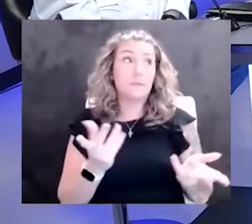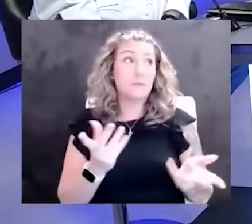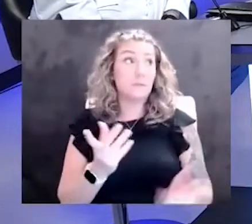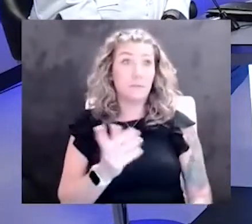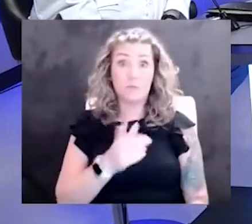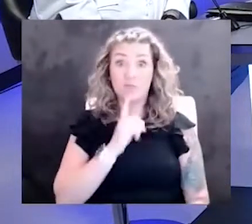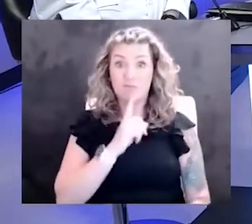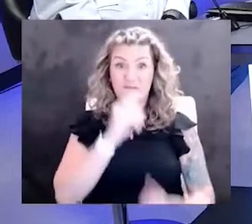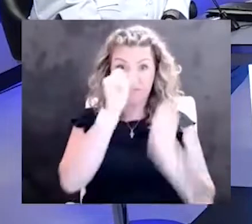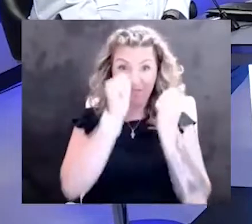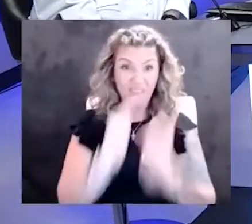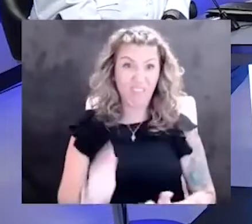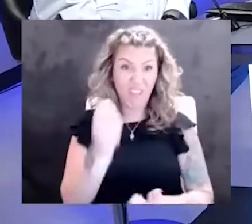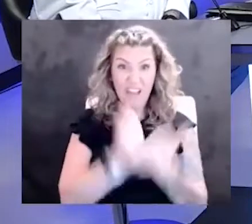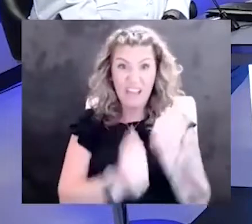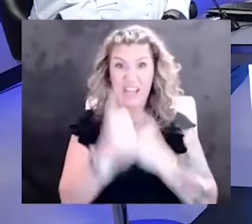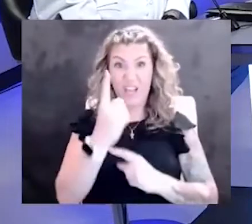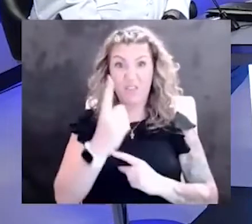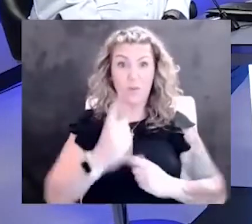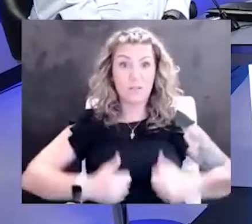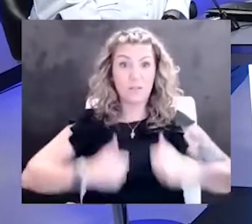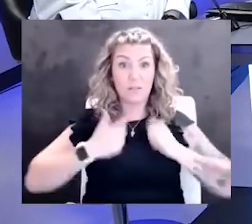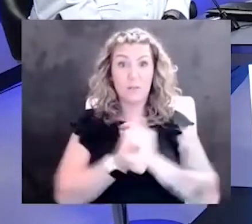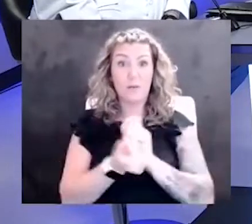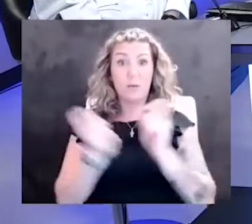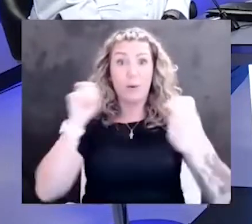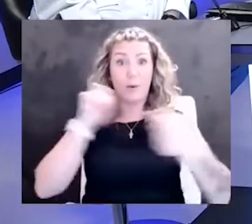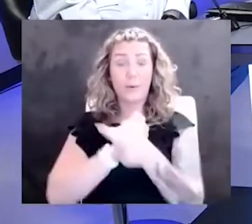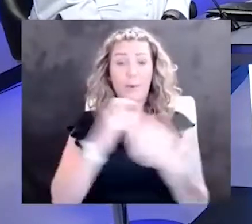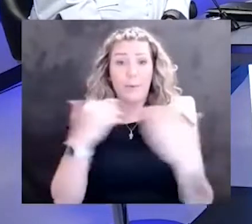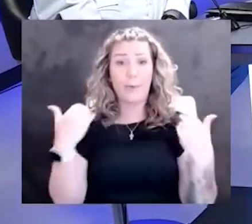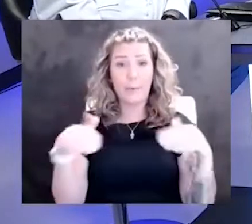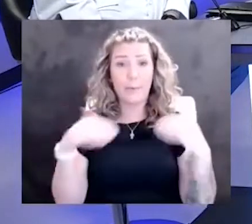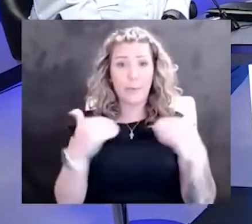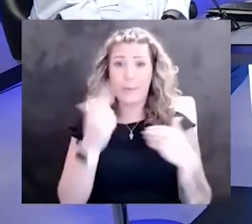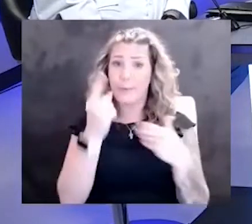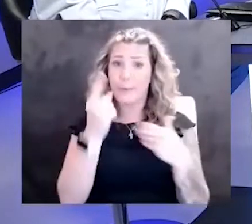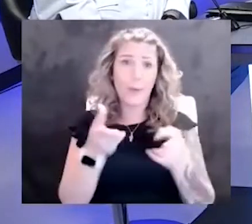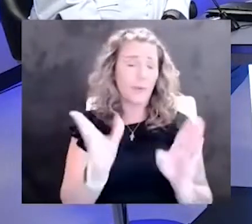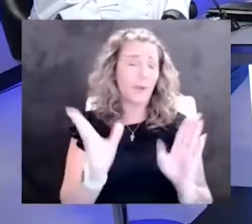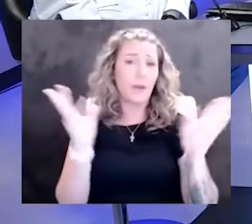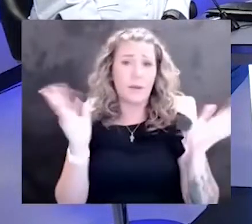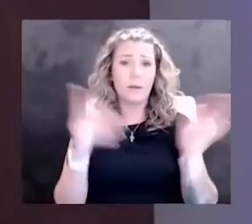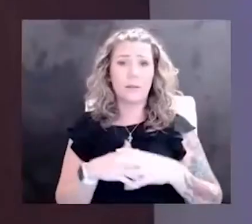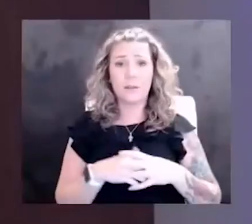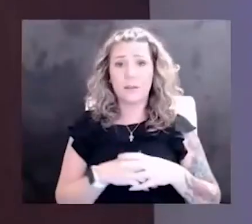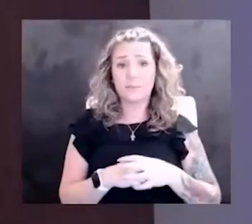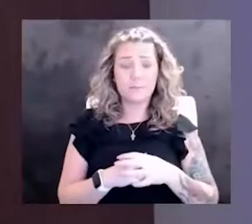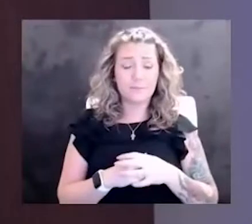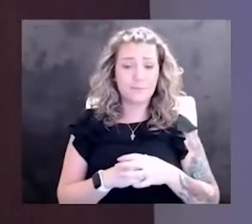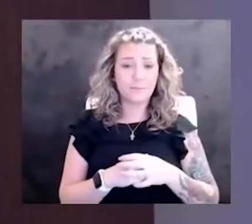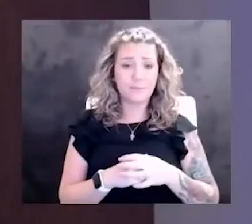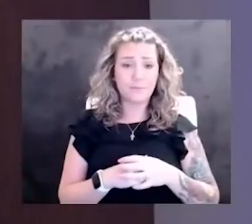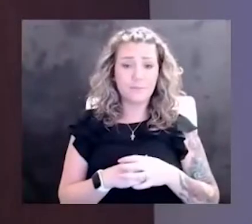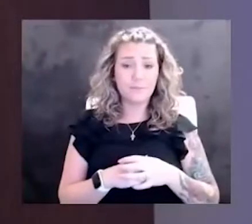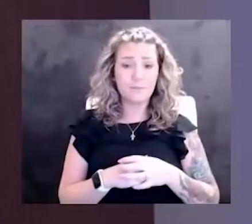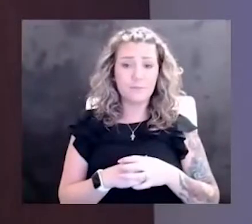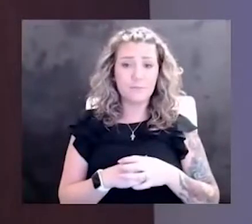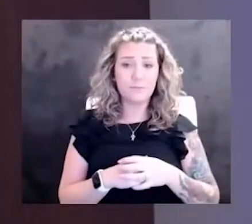Like everybody's life has changed in one way or another, and I think